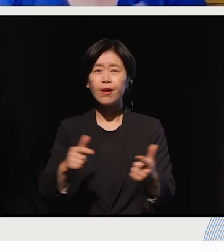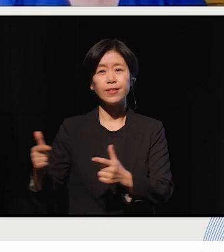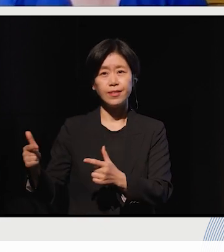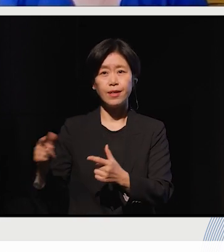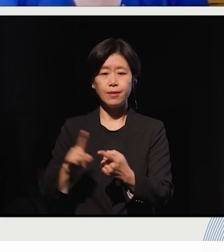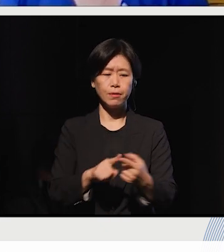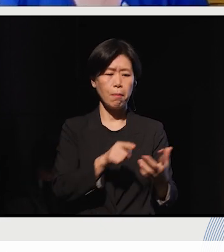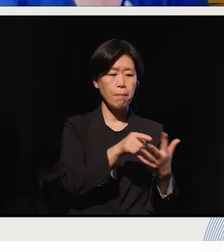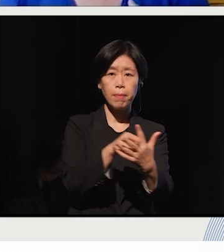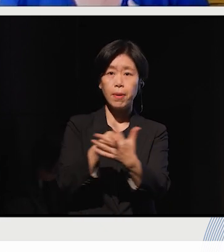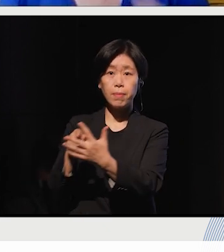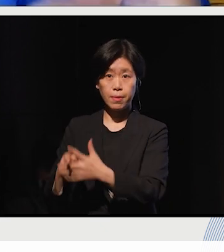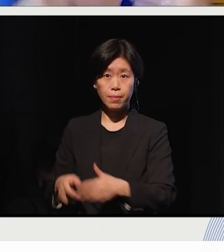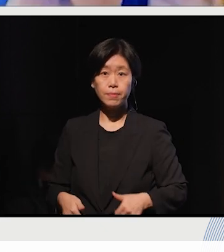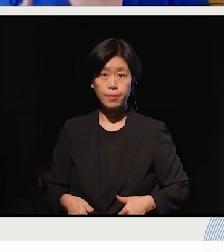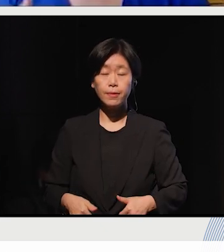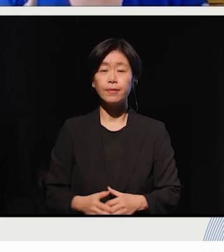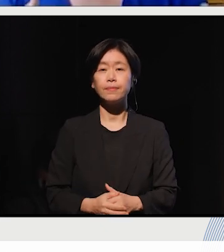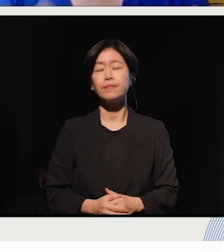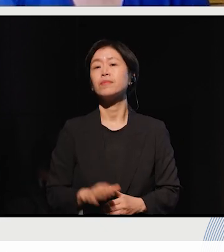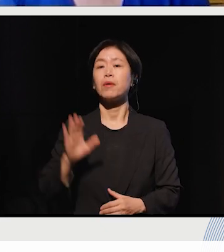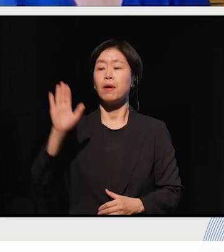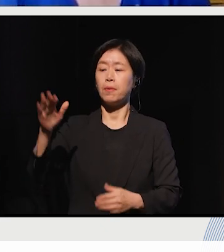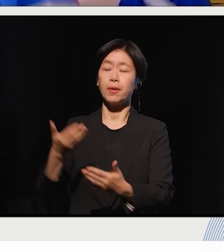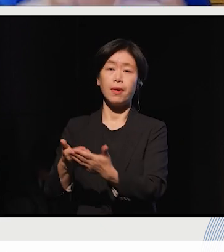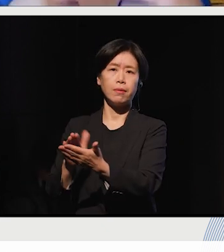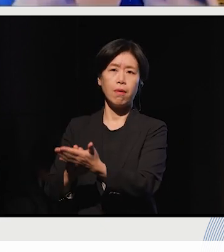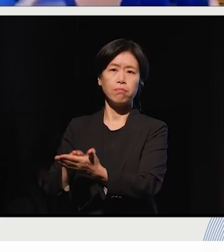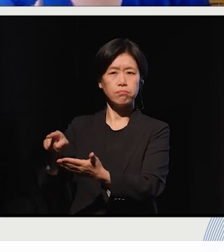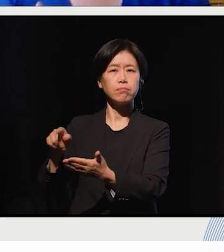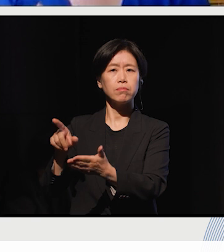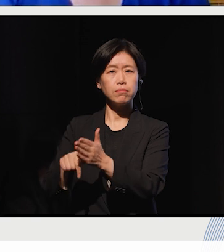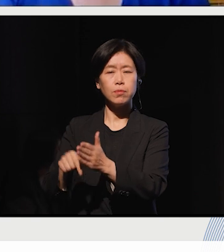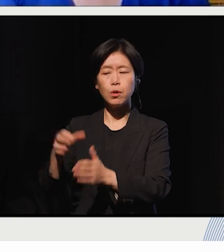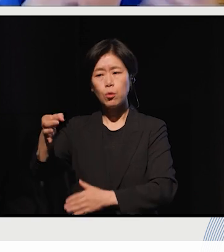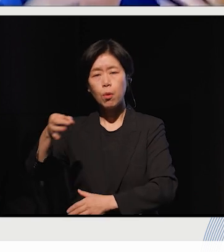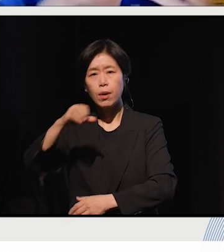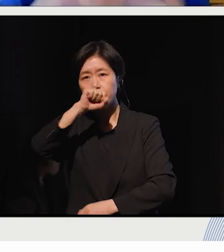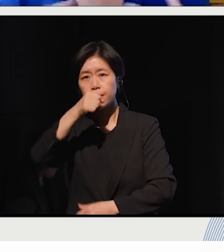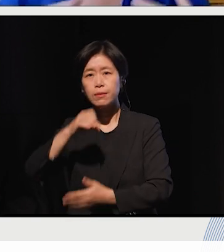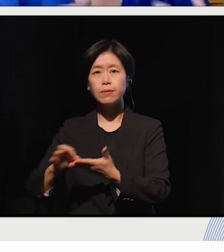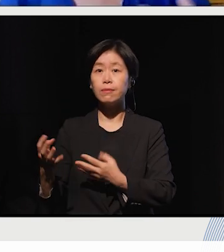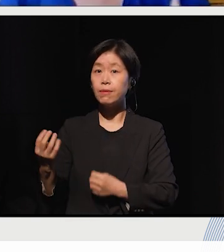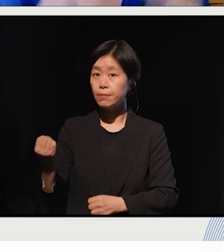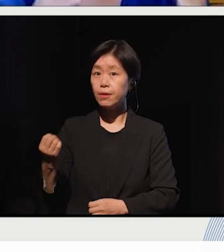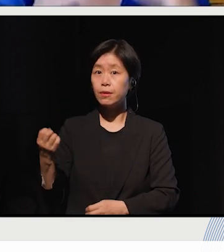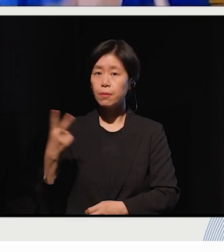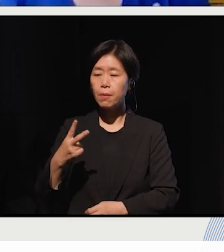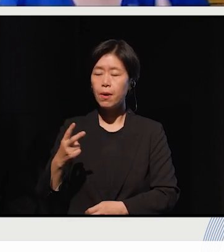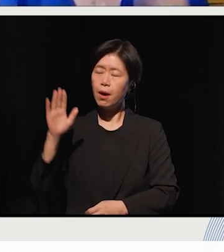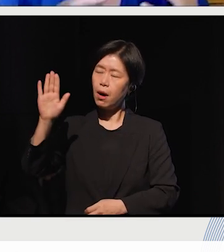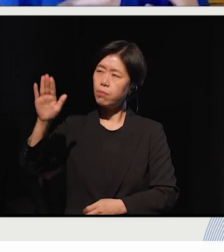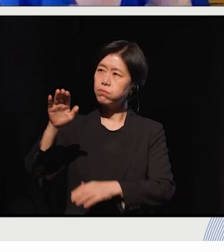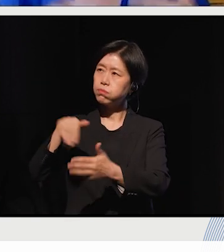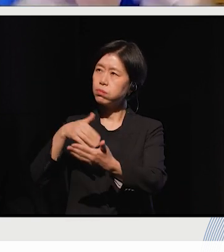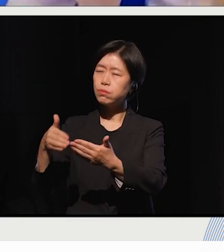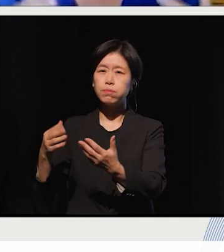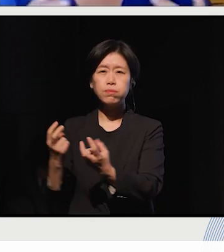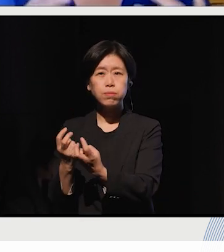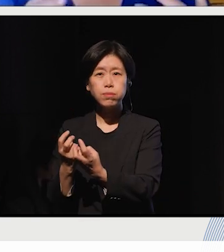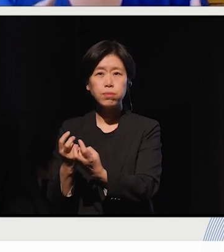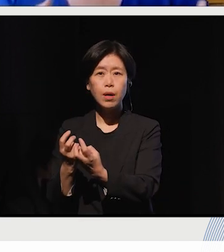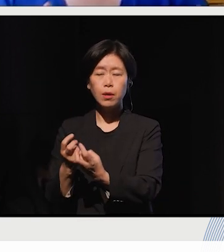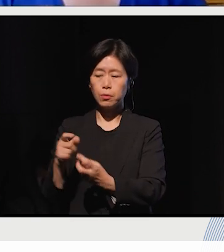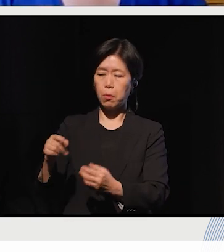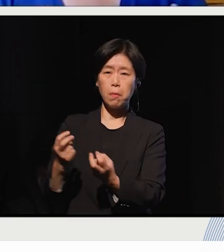costs associated with those improvements, what's the timeline, what steps need to be taken. The actions can be broken down into steps, and